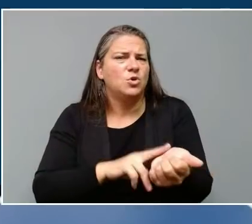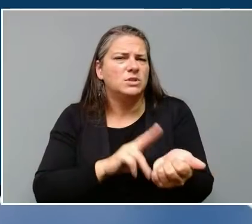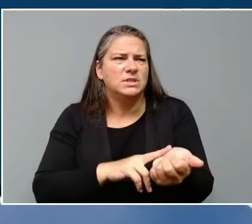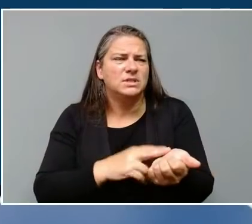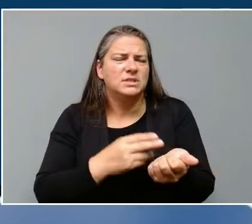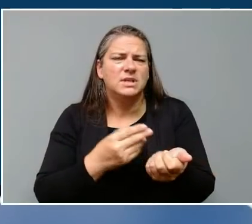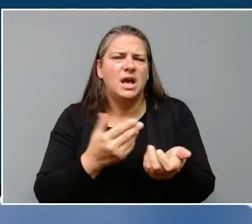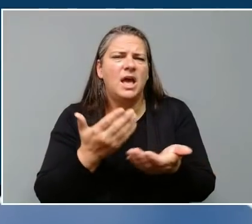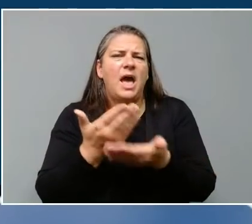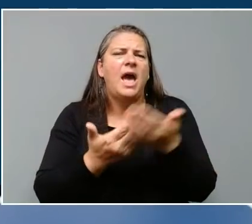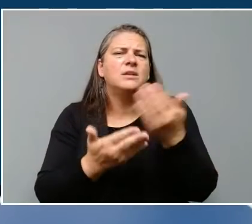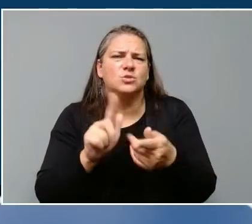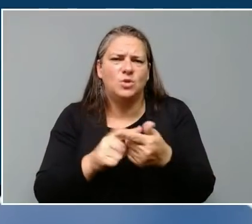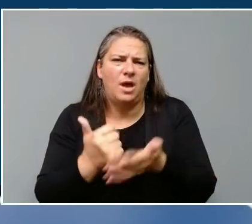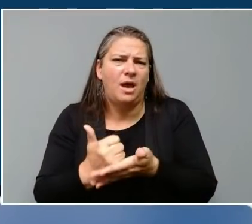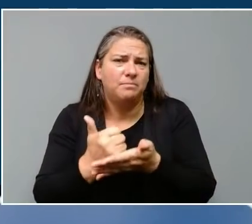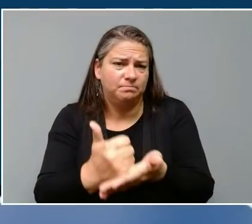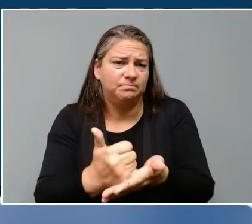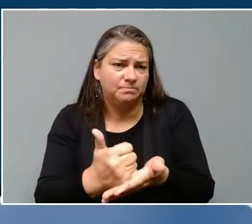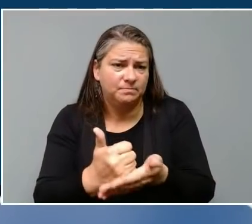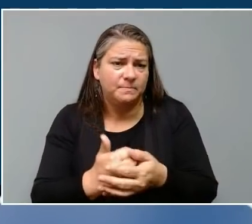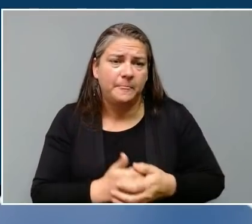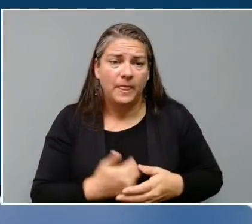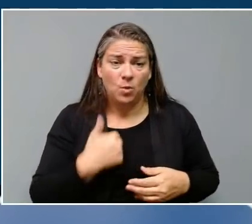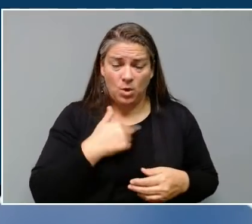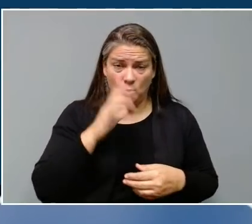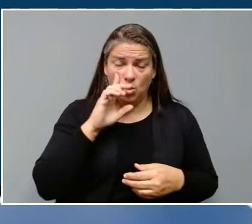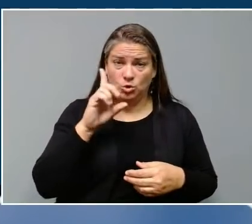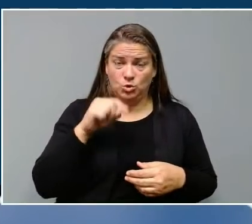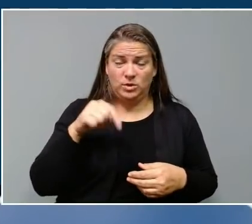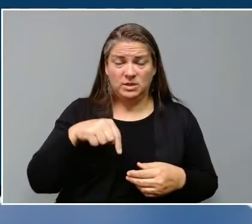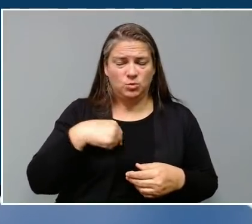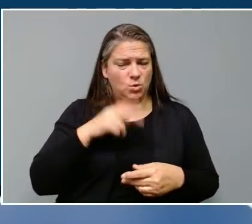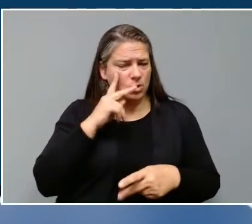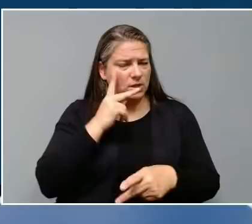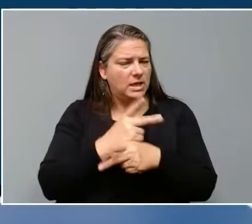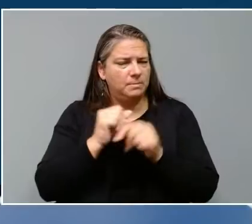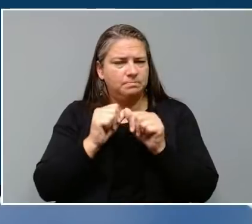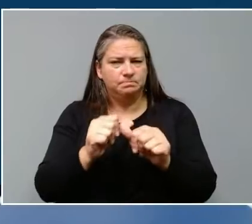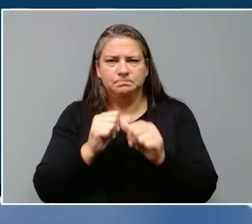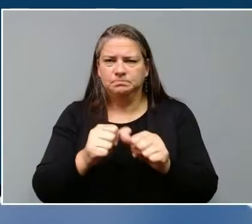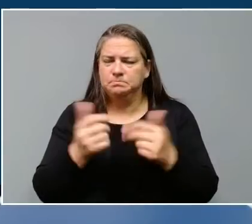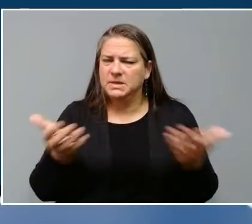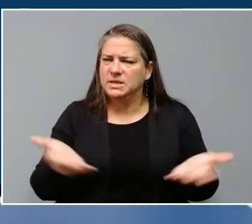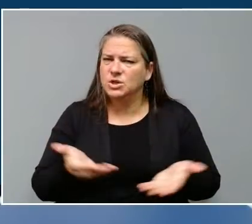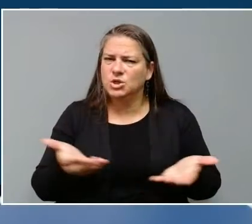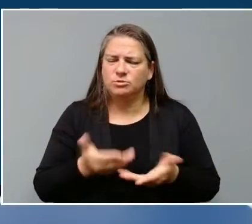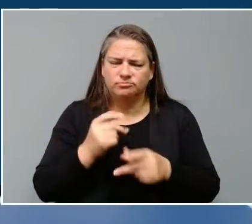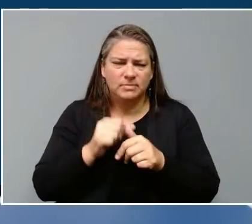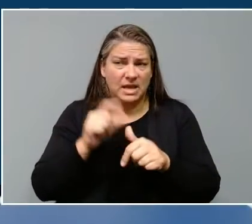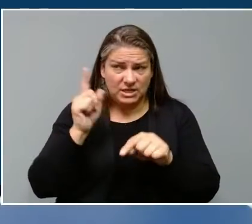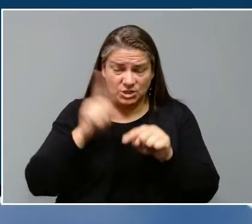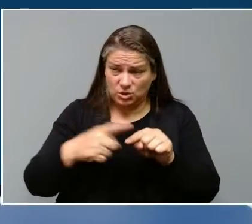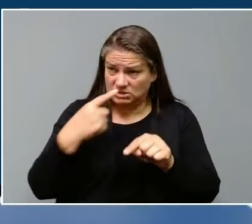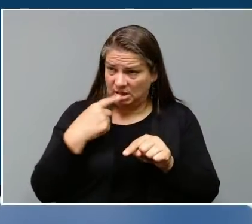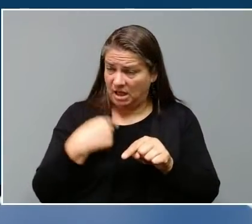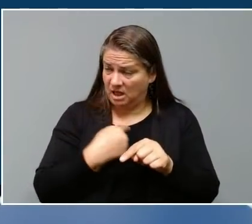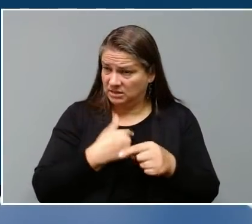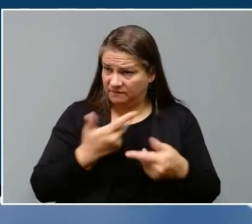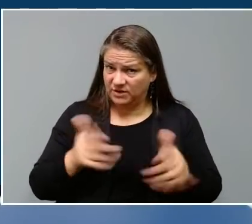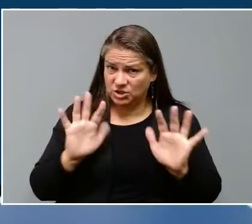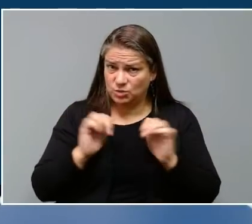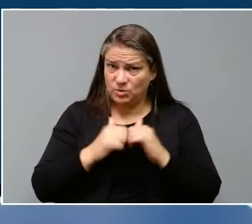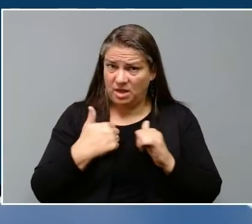hands. We're going to do this, and we're going to continue to do this. We're going to continue to be here until we're not needed for this role.